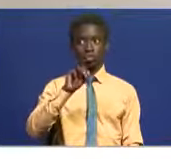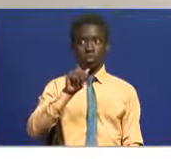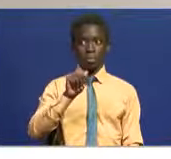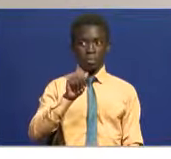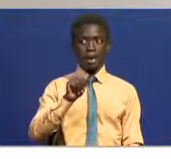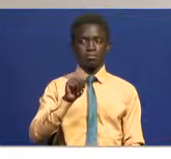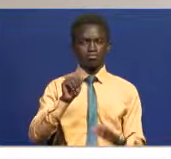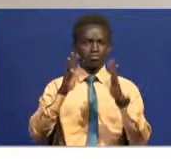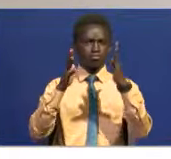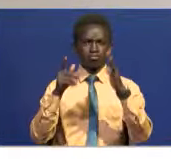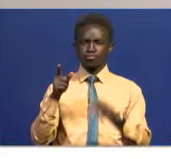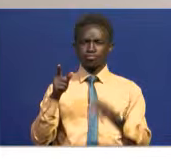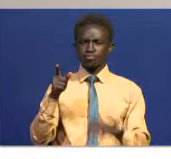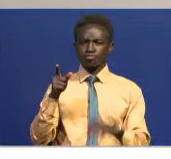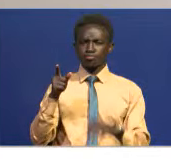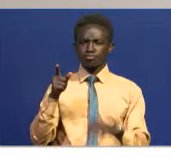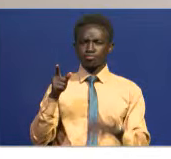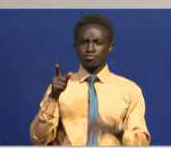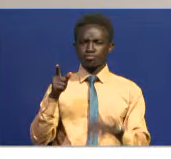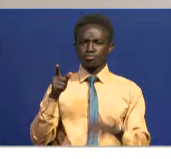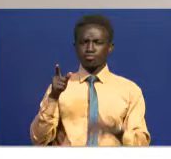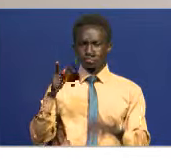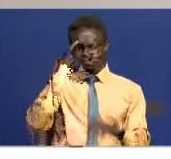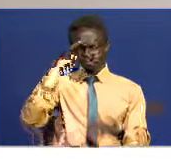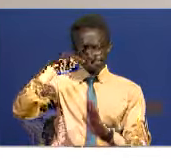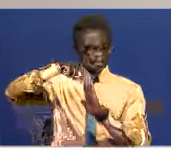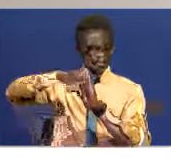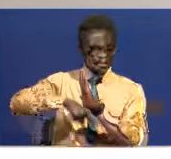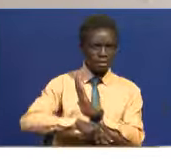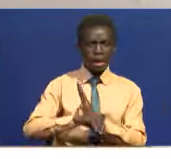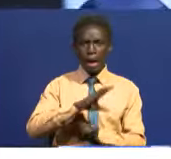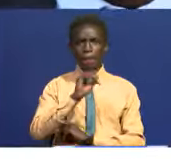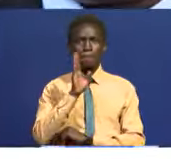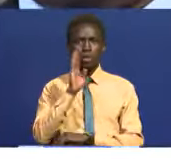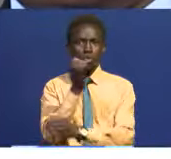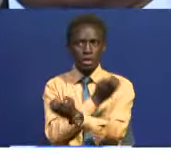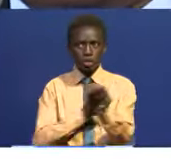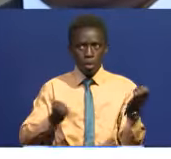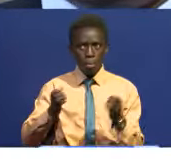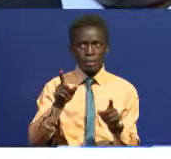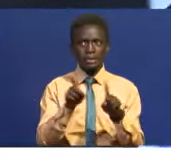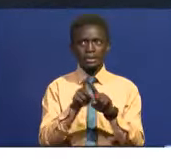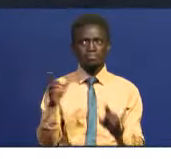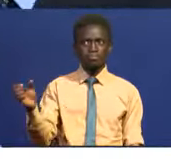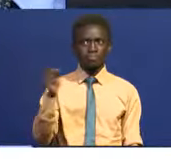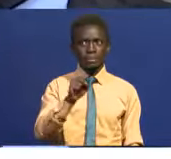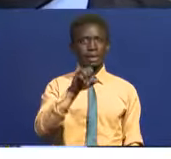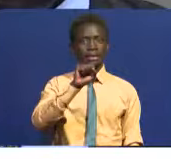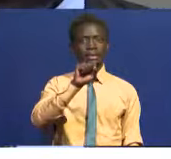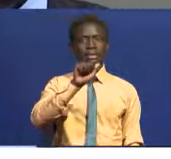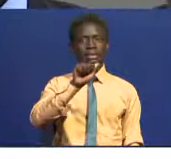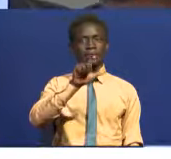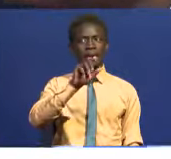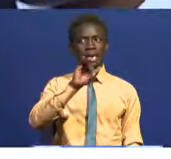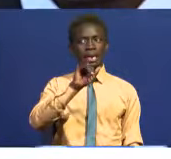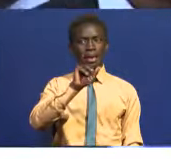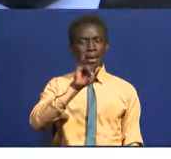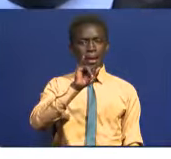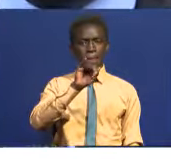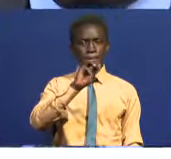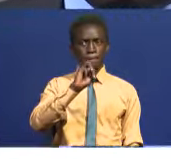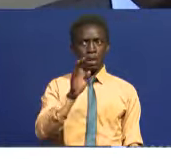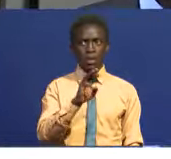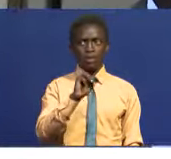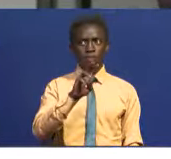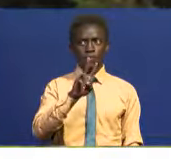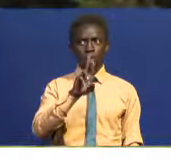Hassan Joho as Cabinet Secretary and the reappointment of Salim Mvurya as CS of Investment, Trade